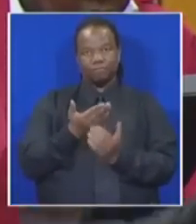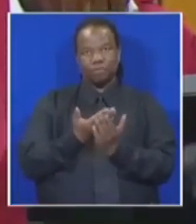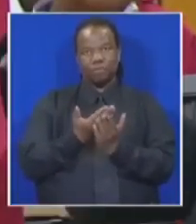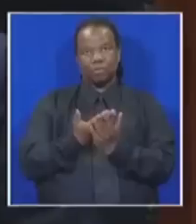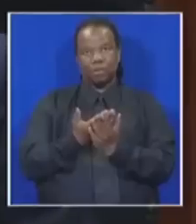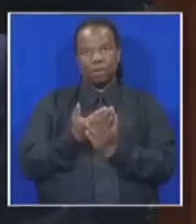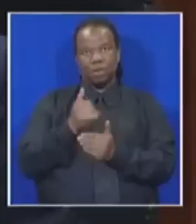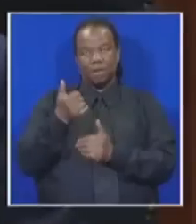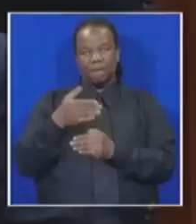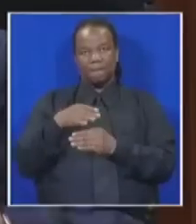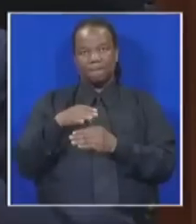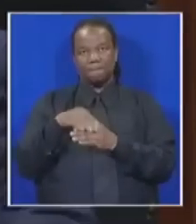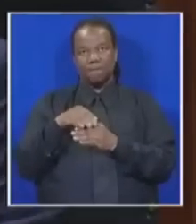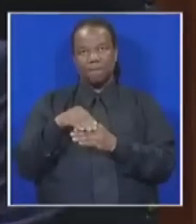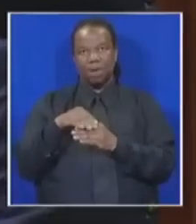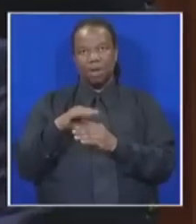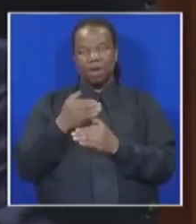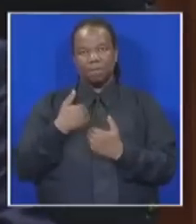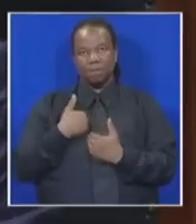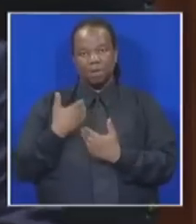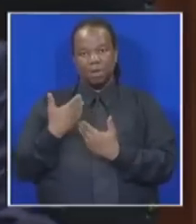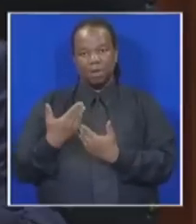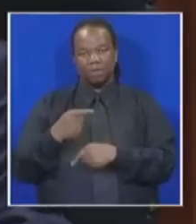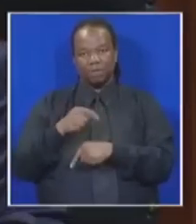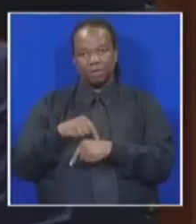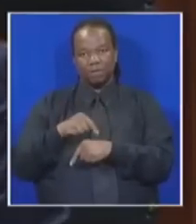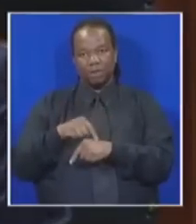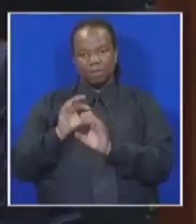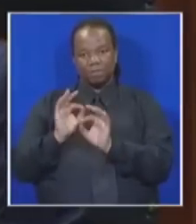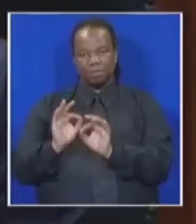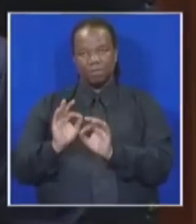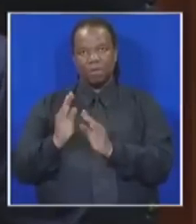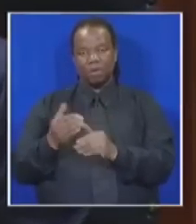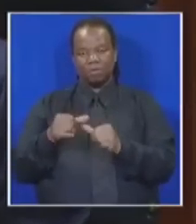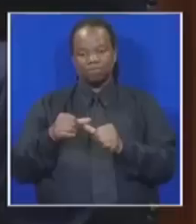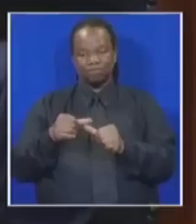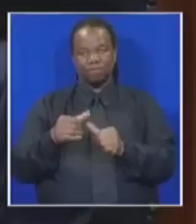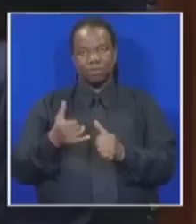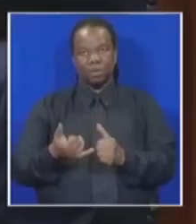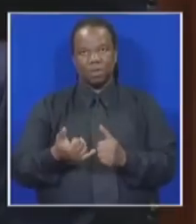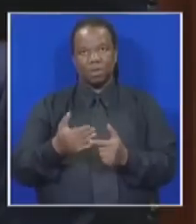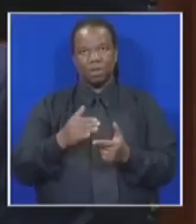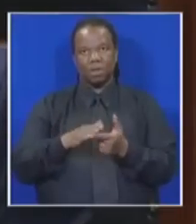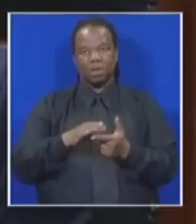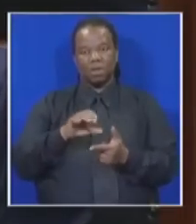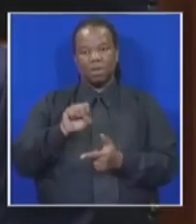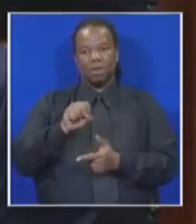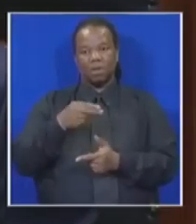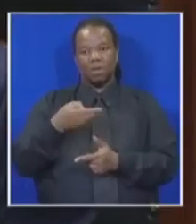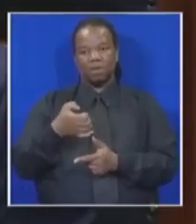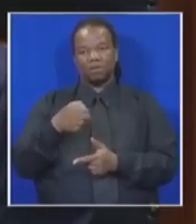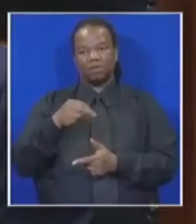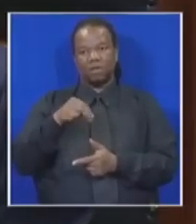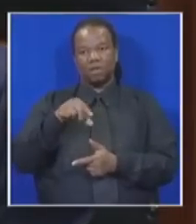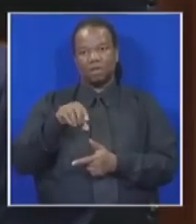Honourable Member, I will deal with that matter at the appropriate time in the House. Let's proceed. Honourable Shenge, with respect, sir, can